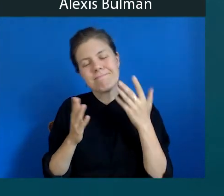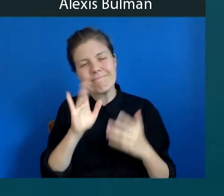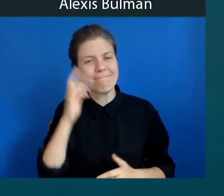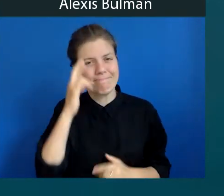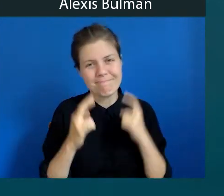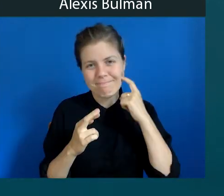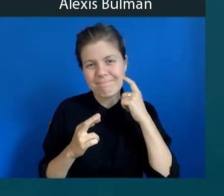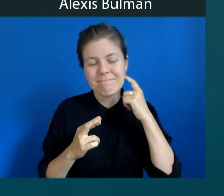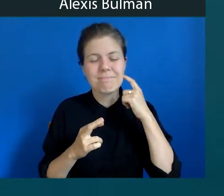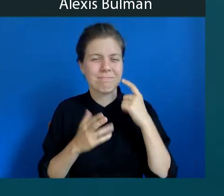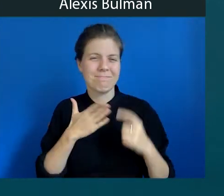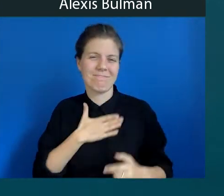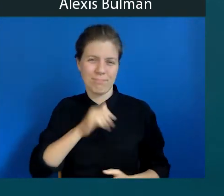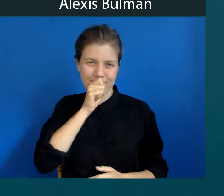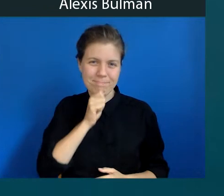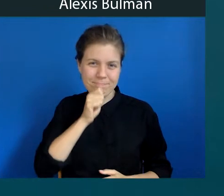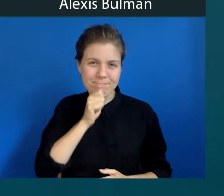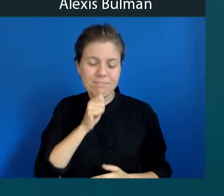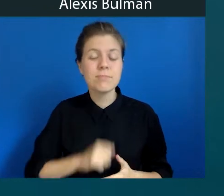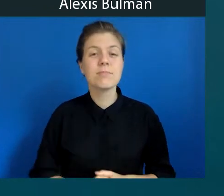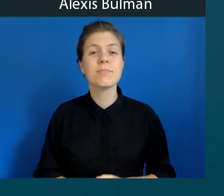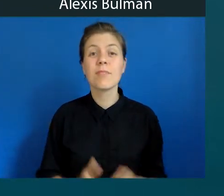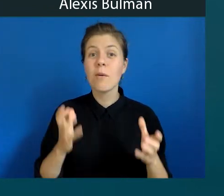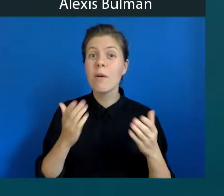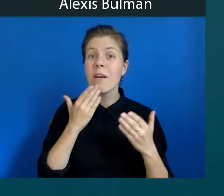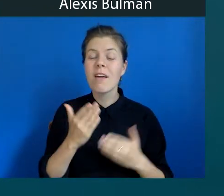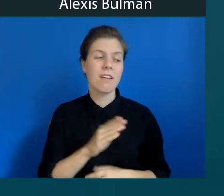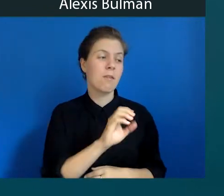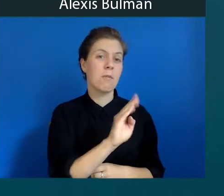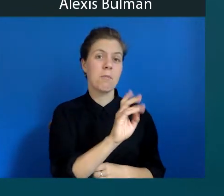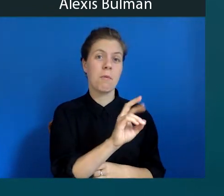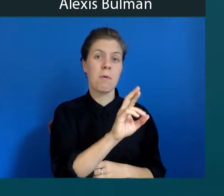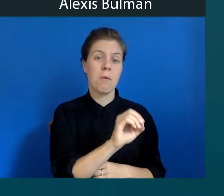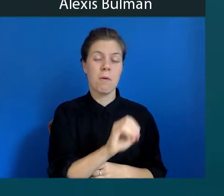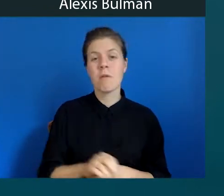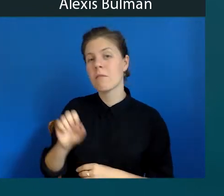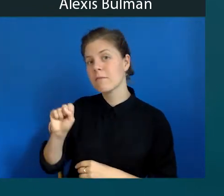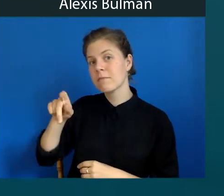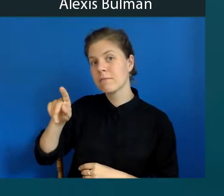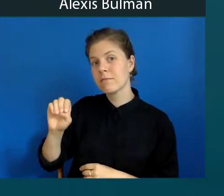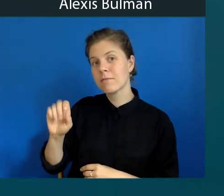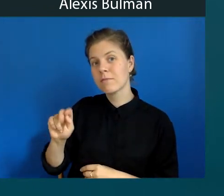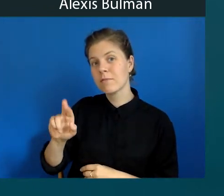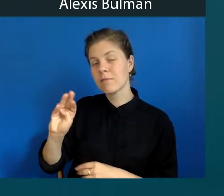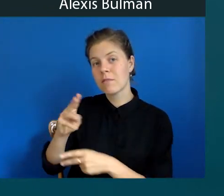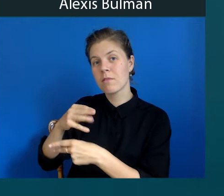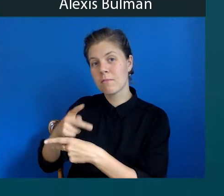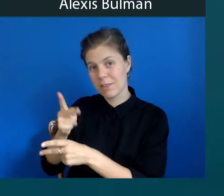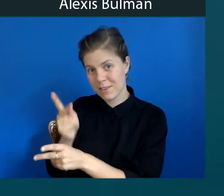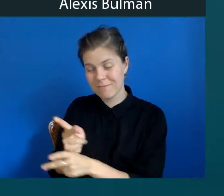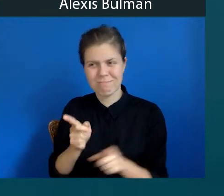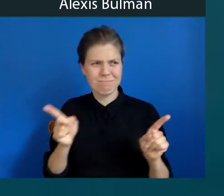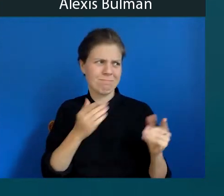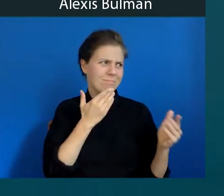So I'd love to thank OBORO and Spectrum Productions for hosting and launching